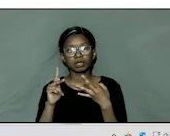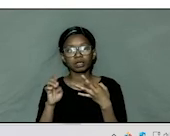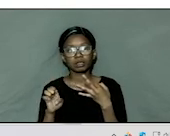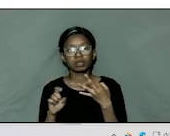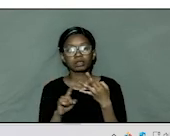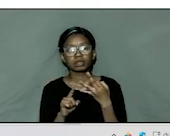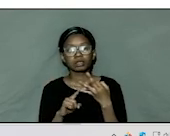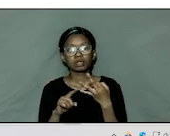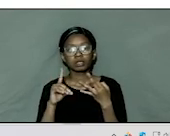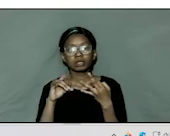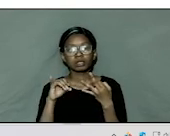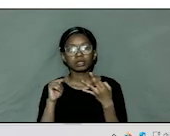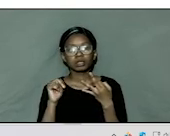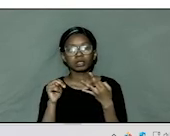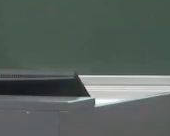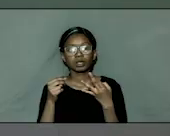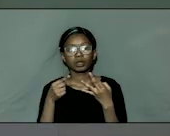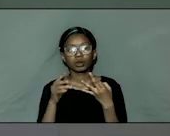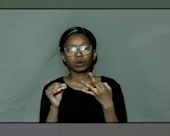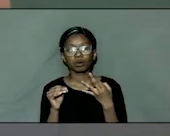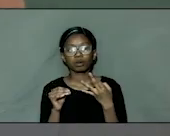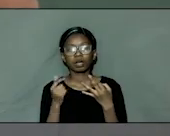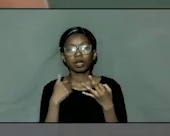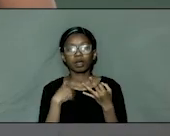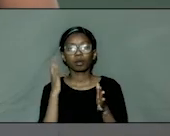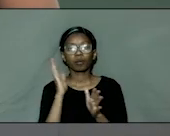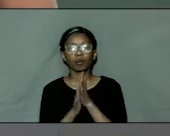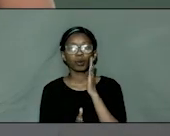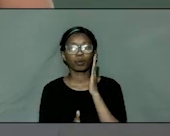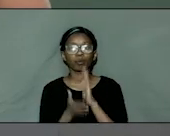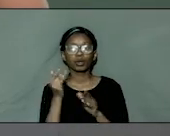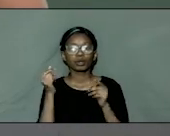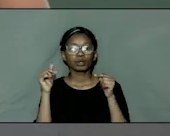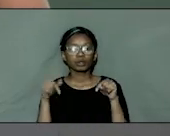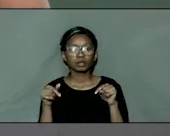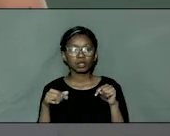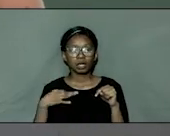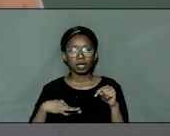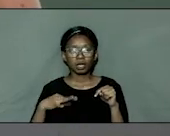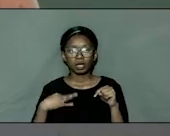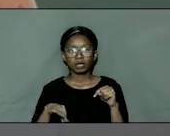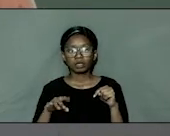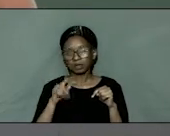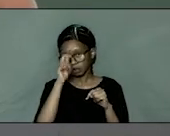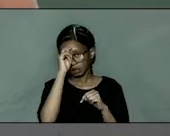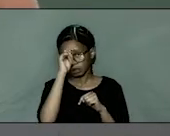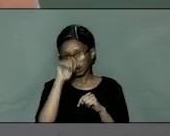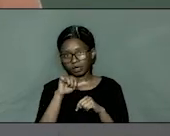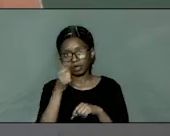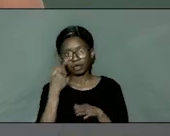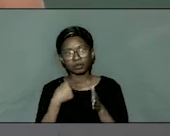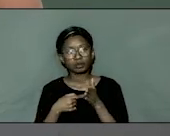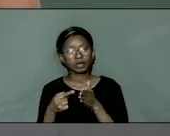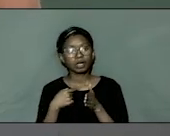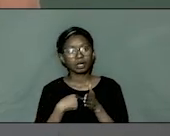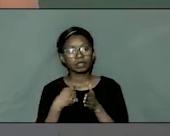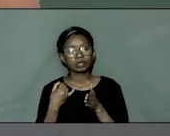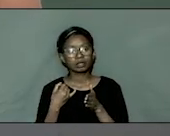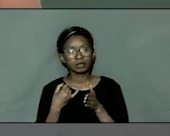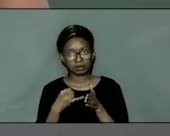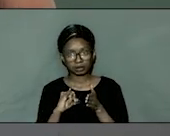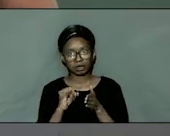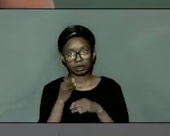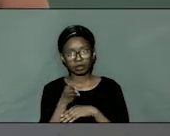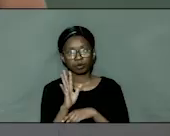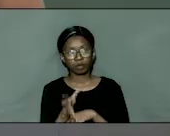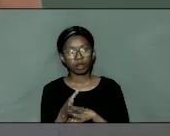that is my story for today, ladies and gentlemen. For next week, I will also be here. We will